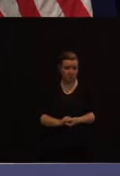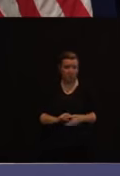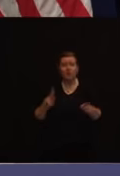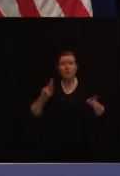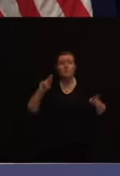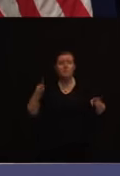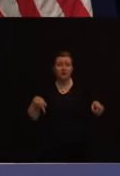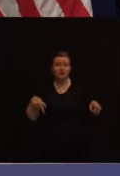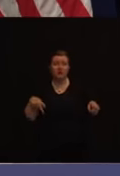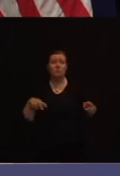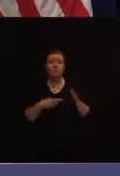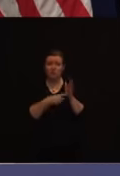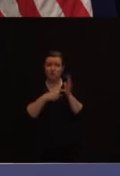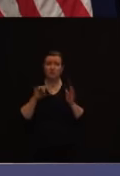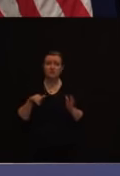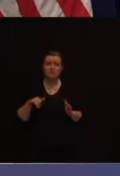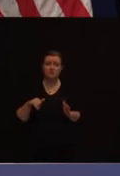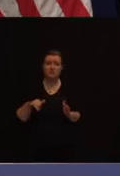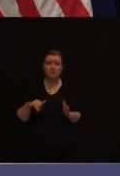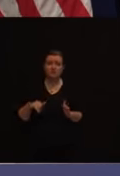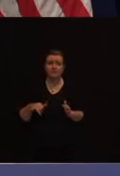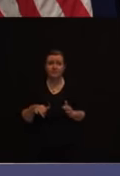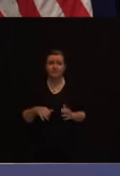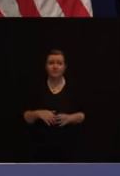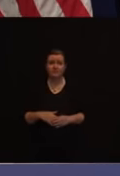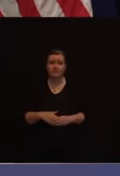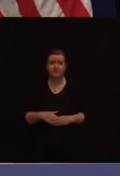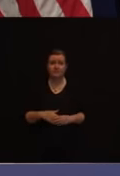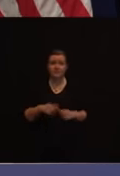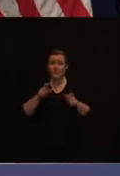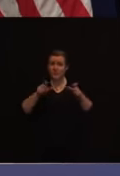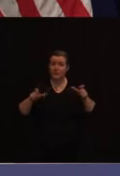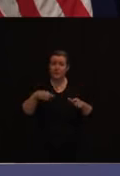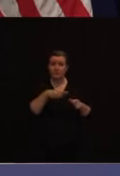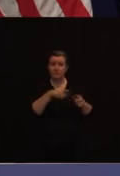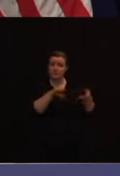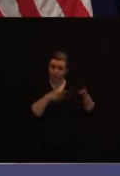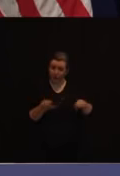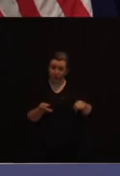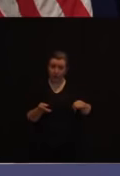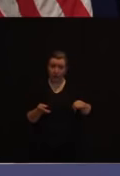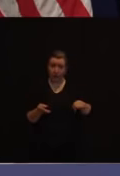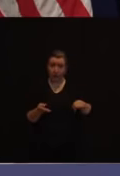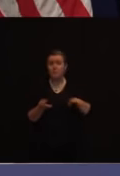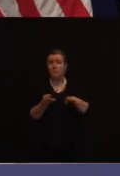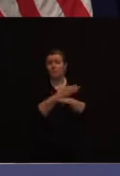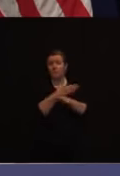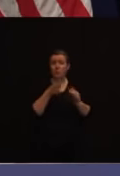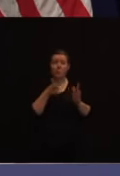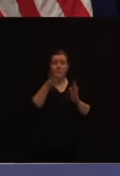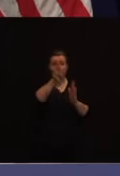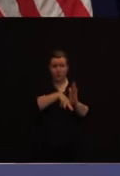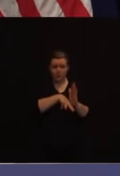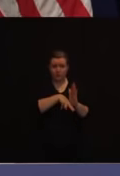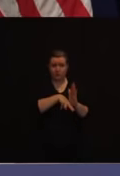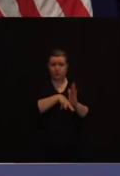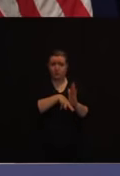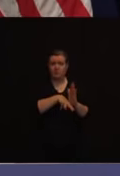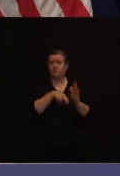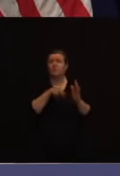emotional toll since they can't see loved ones before burial or cremation. Will the health department revise this